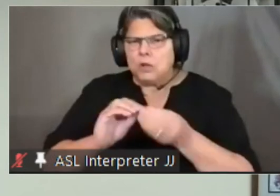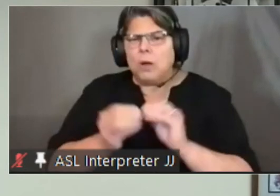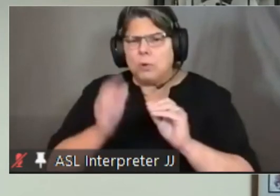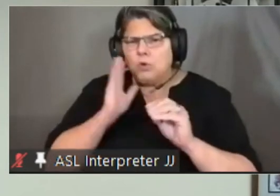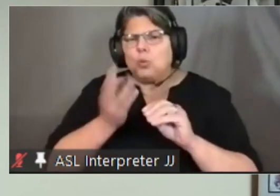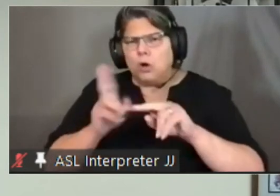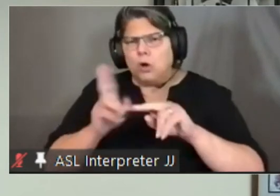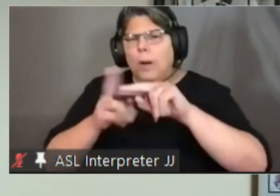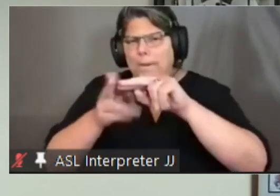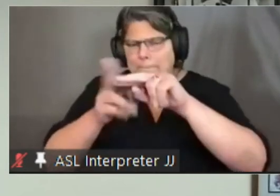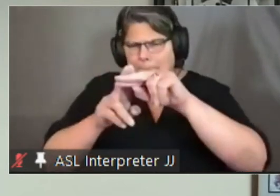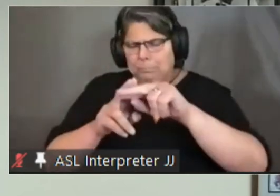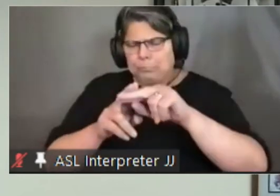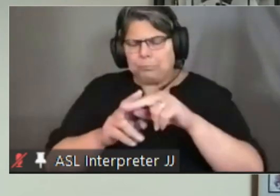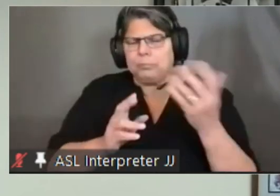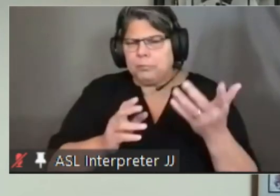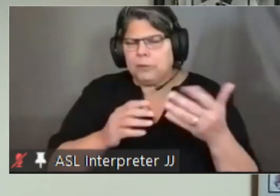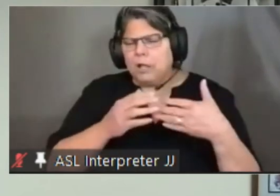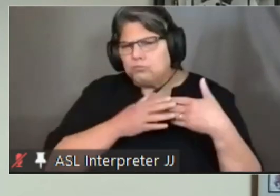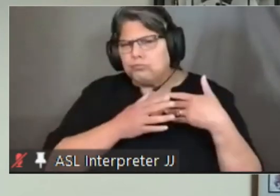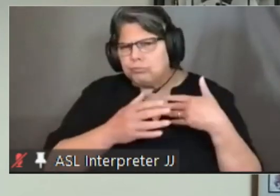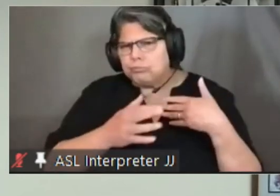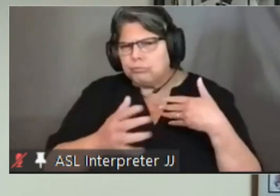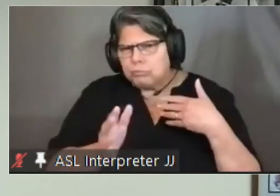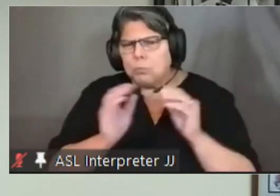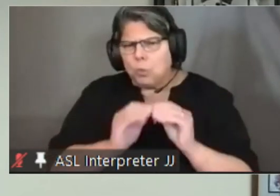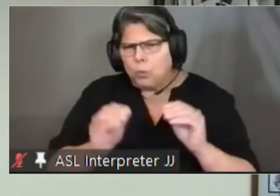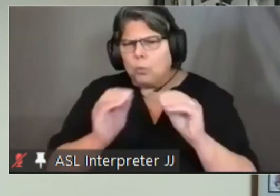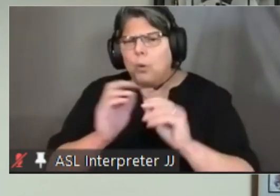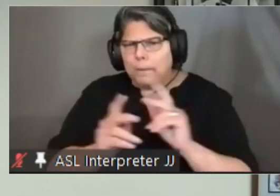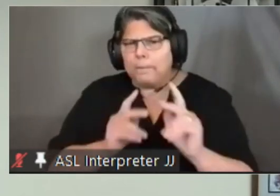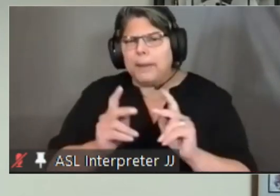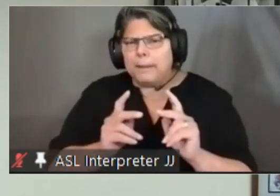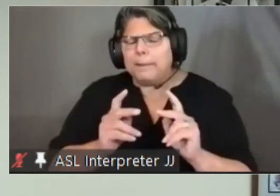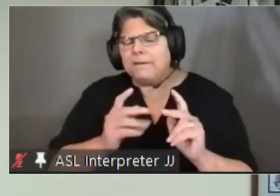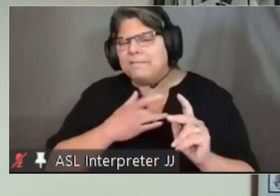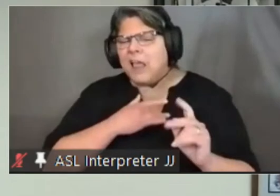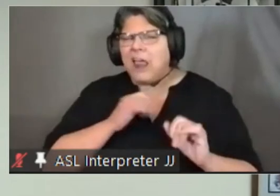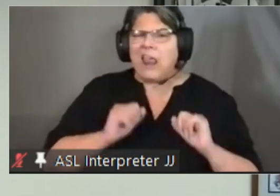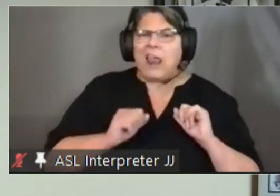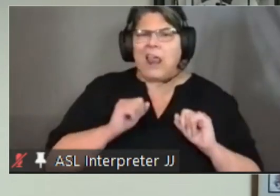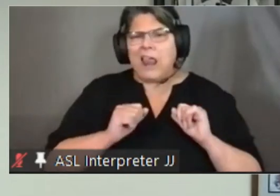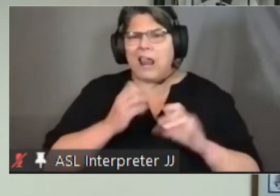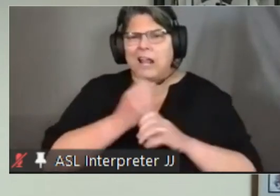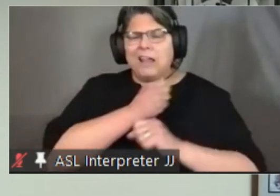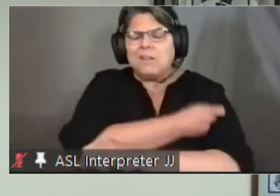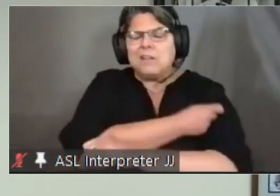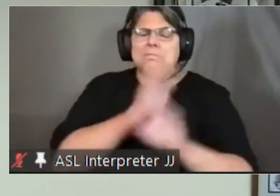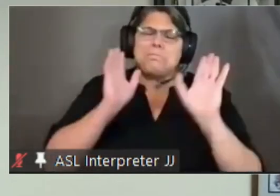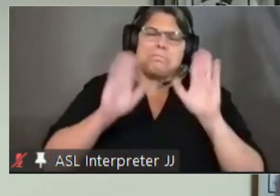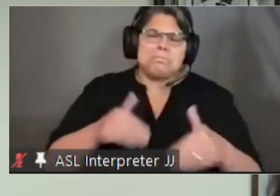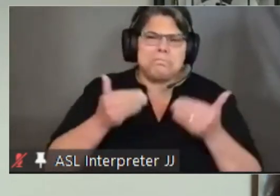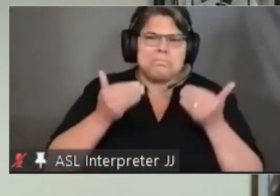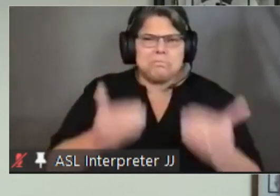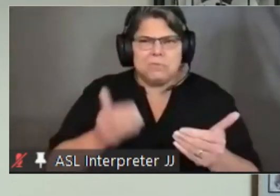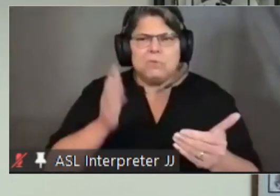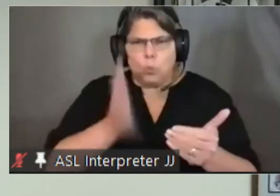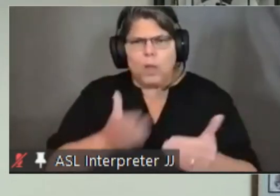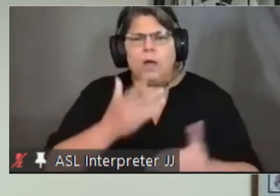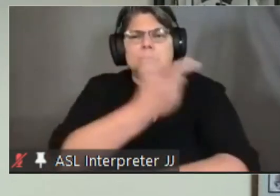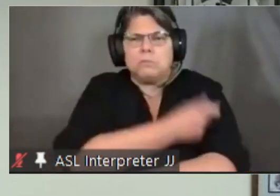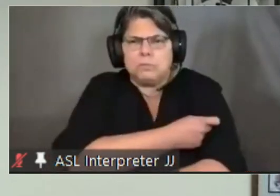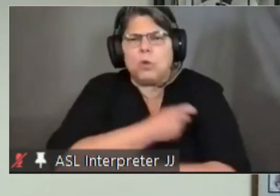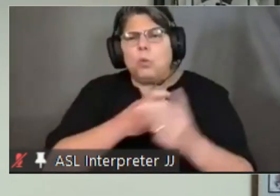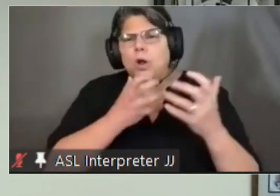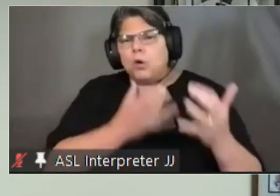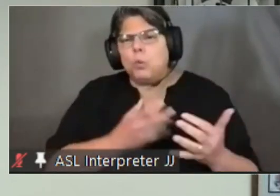goes on a lot of more people are uh breaking down their hesitancy about the vaccines they held off until you